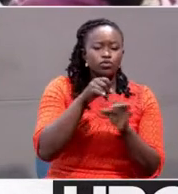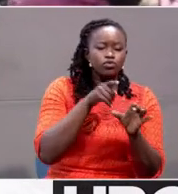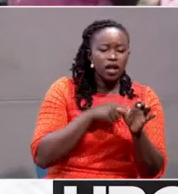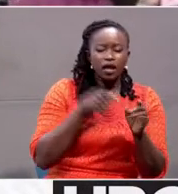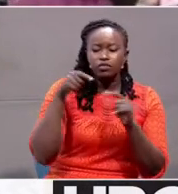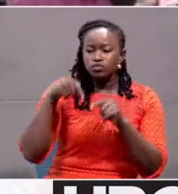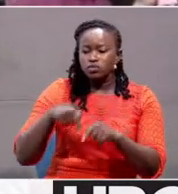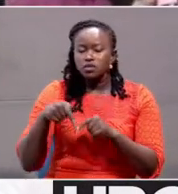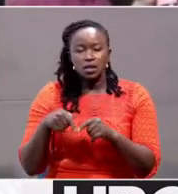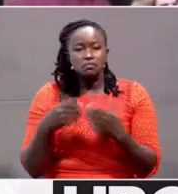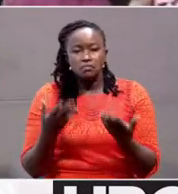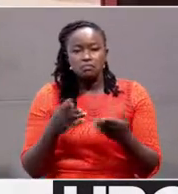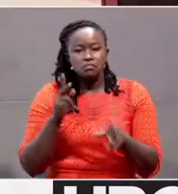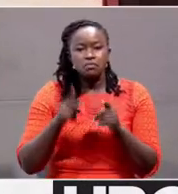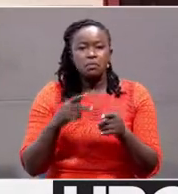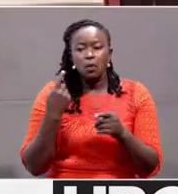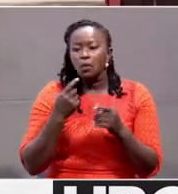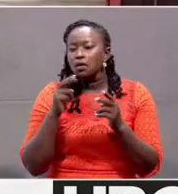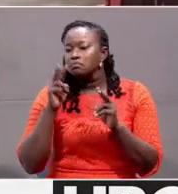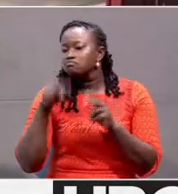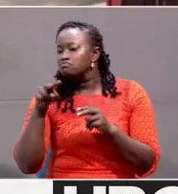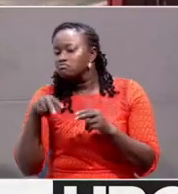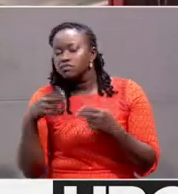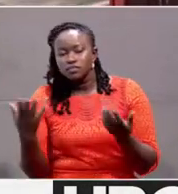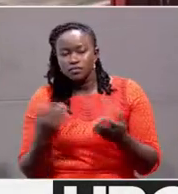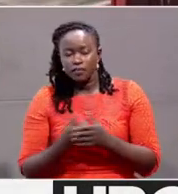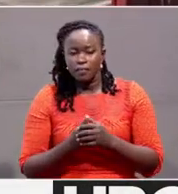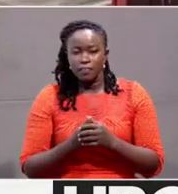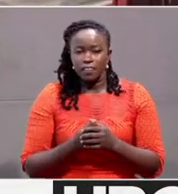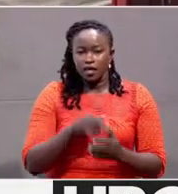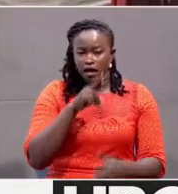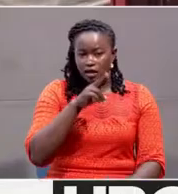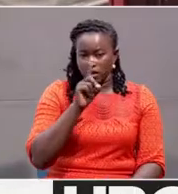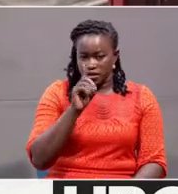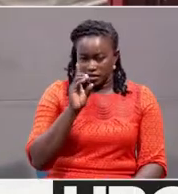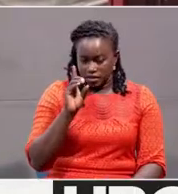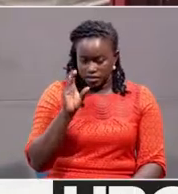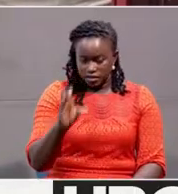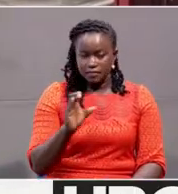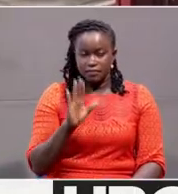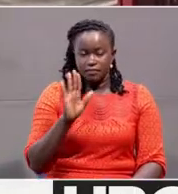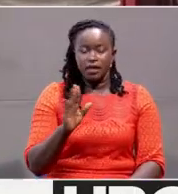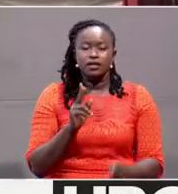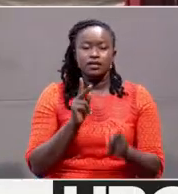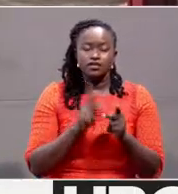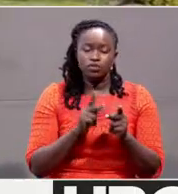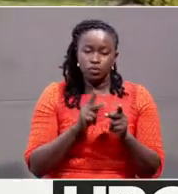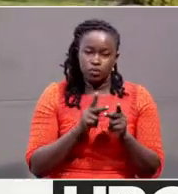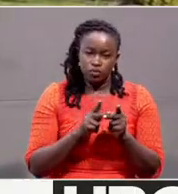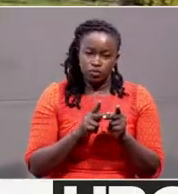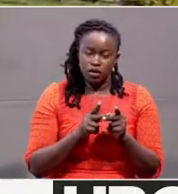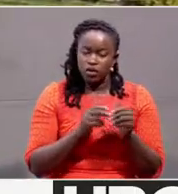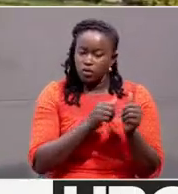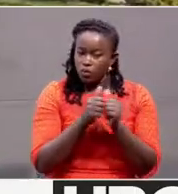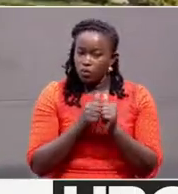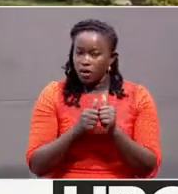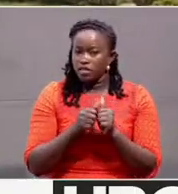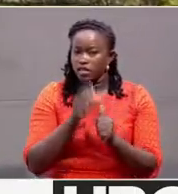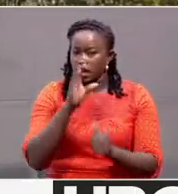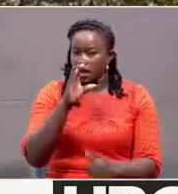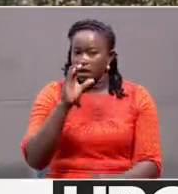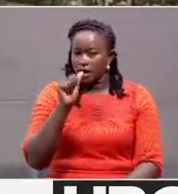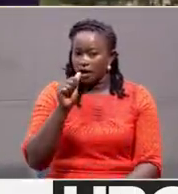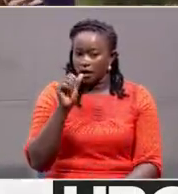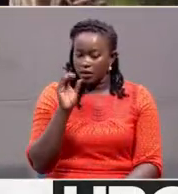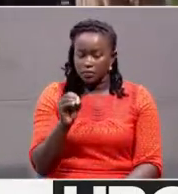people are just taking us for granted. The resident district commissioner Chisoro, Captain Peter Mujisha, together with the chief